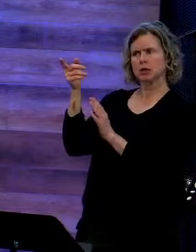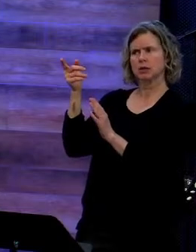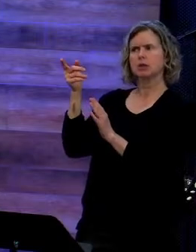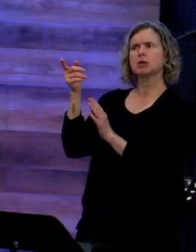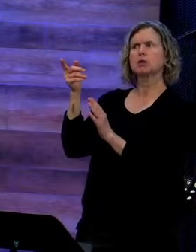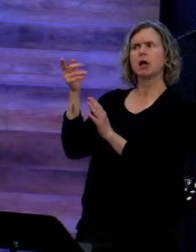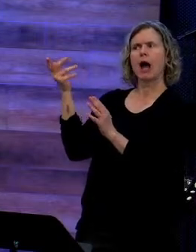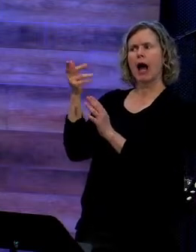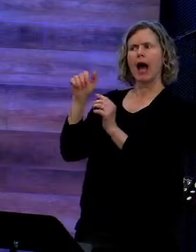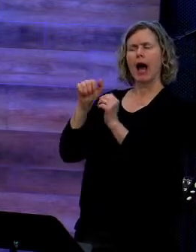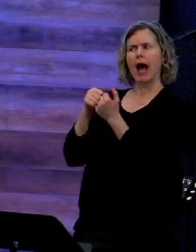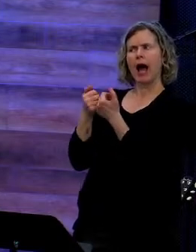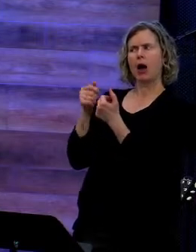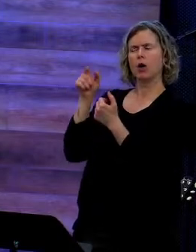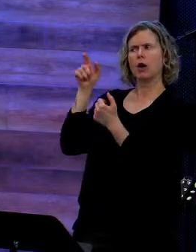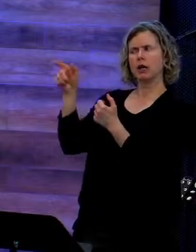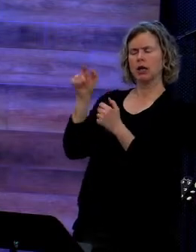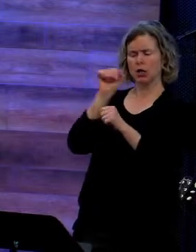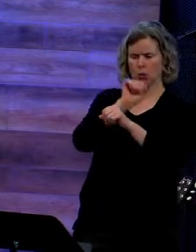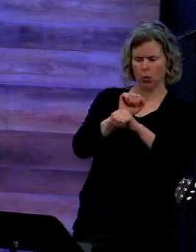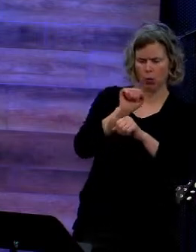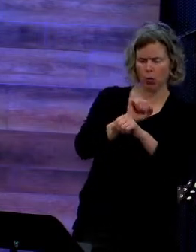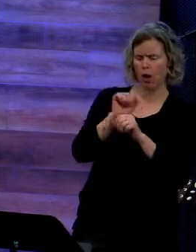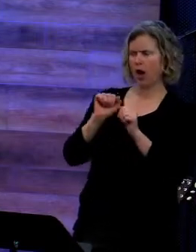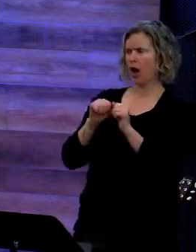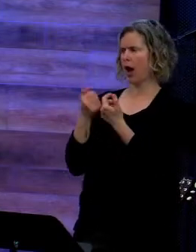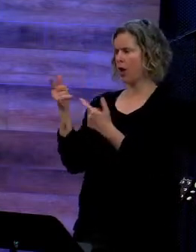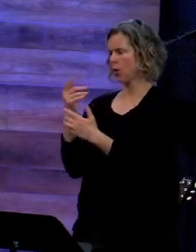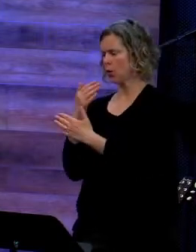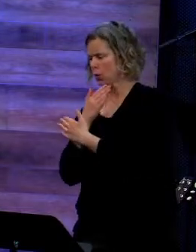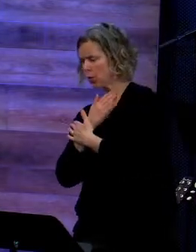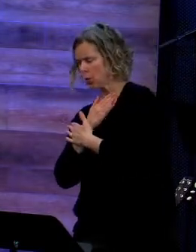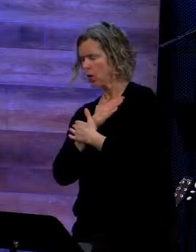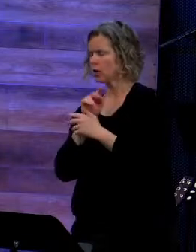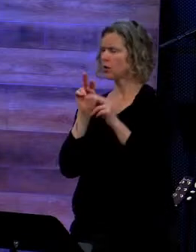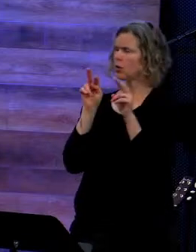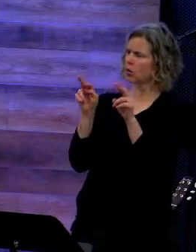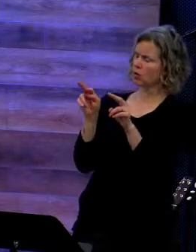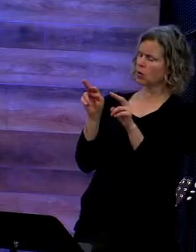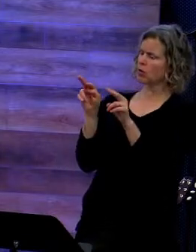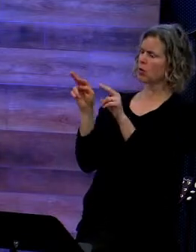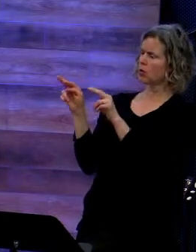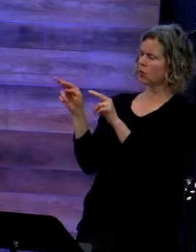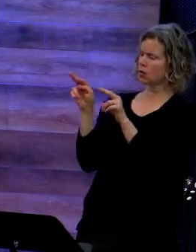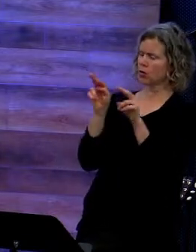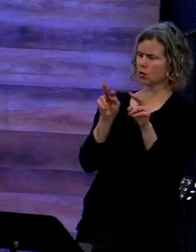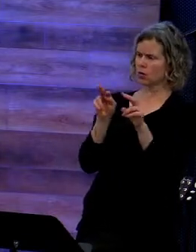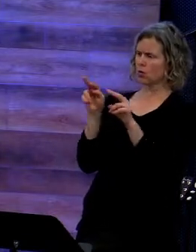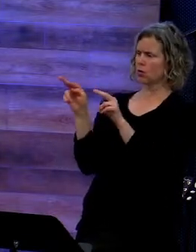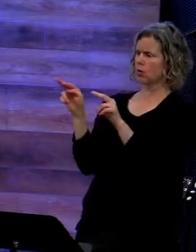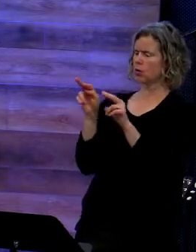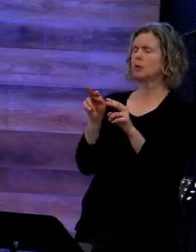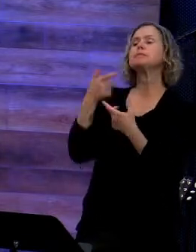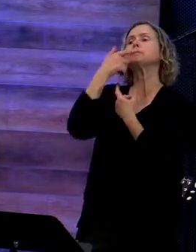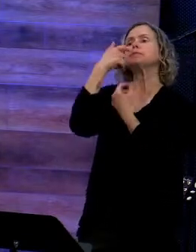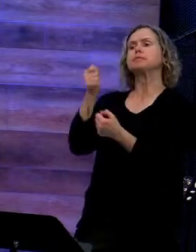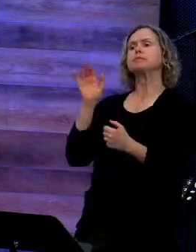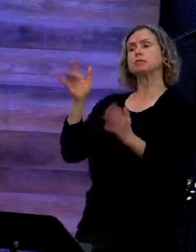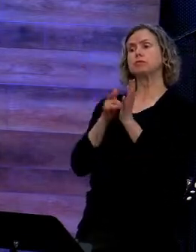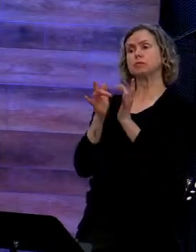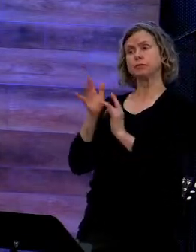rhythm of rest. So it's interesting how in Jesus' day, like the main conflict that Jesus had around Sabbath was